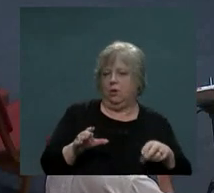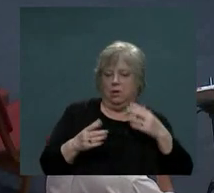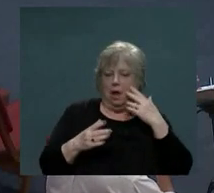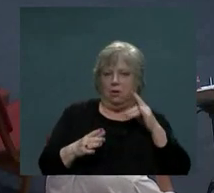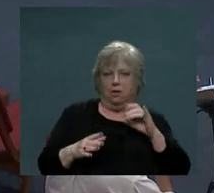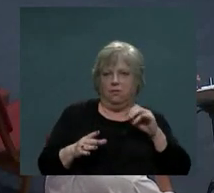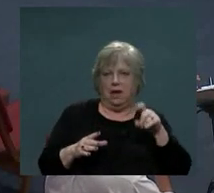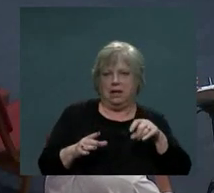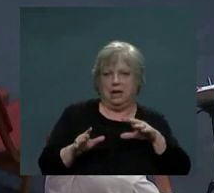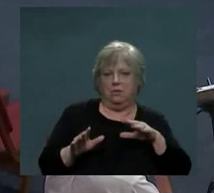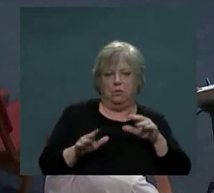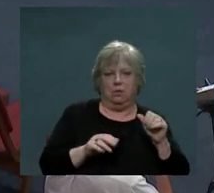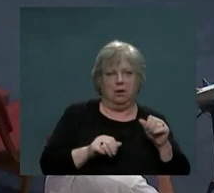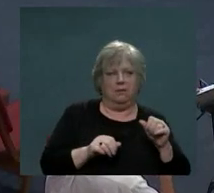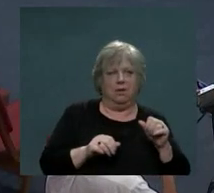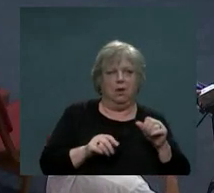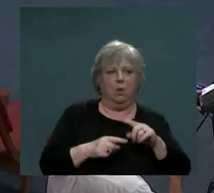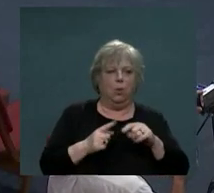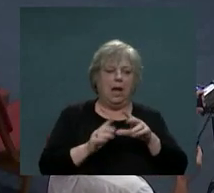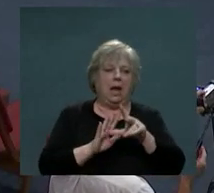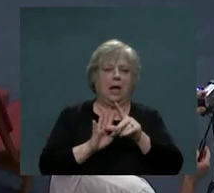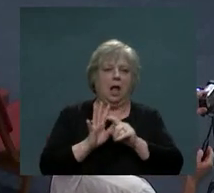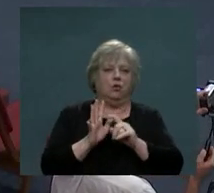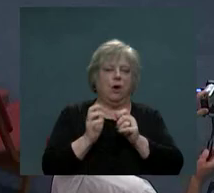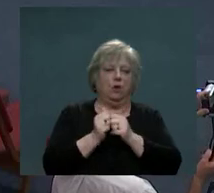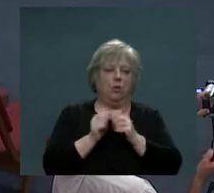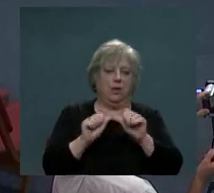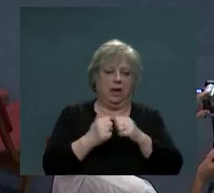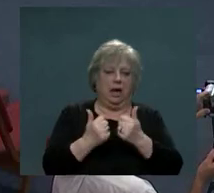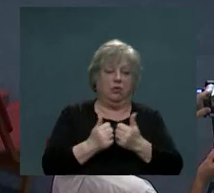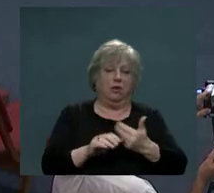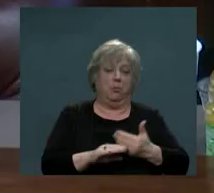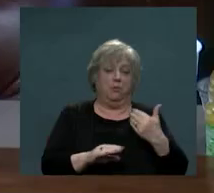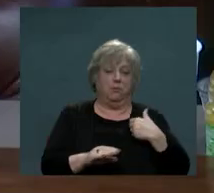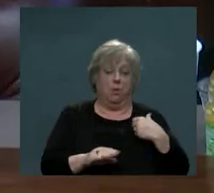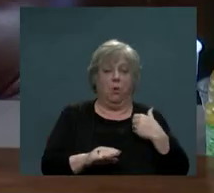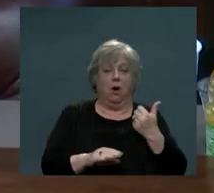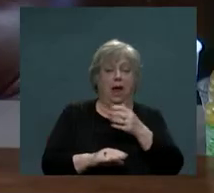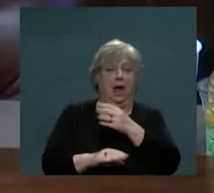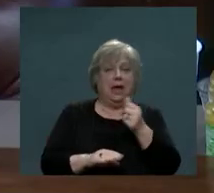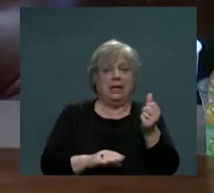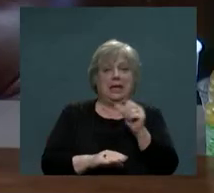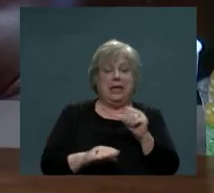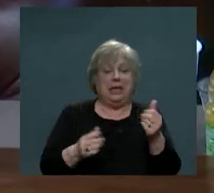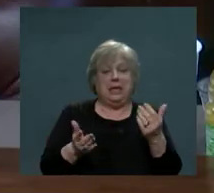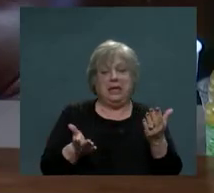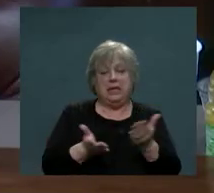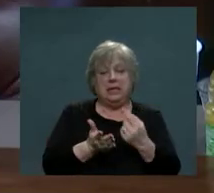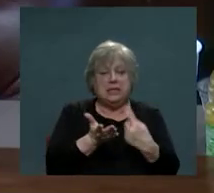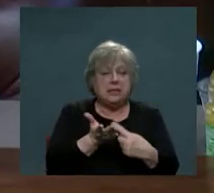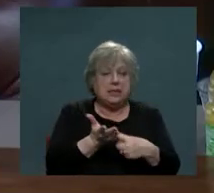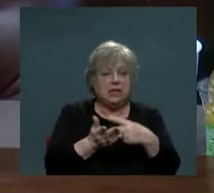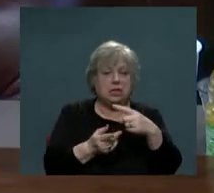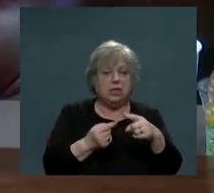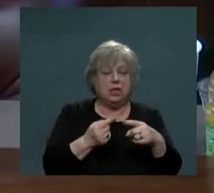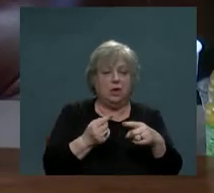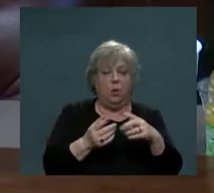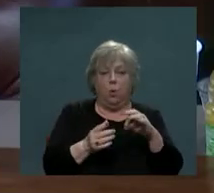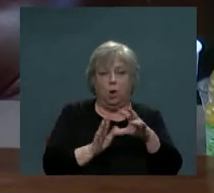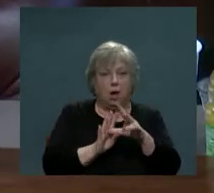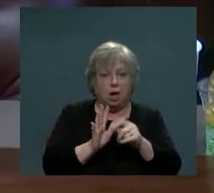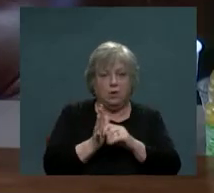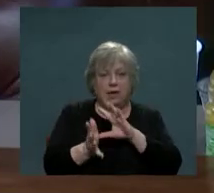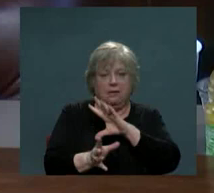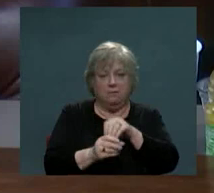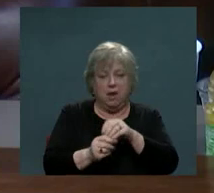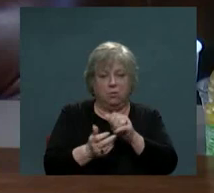need to. When I had a contract with an agency before, and whenever there was a conversation involving that contract with that agency, I would